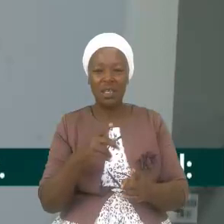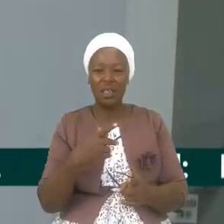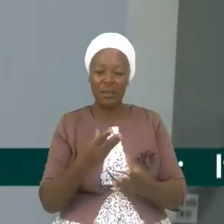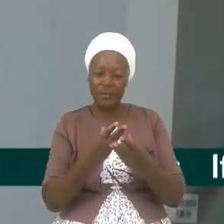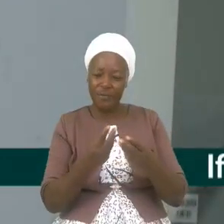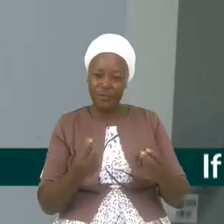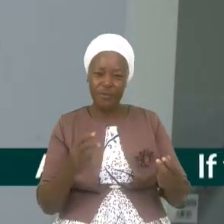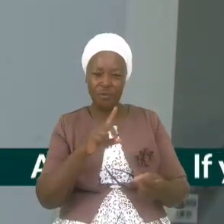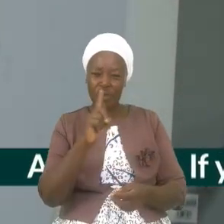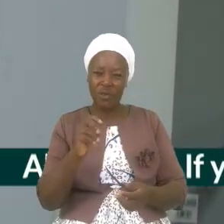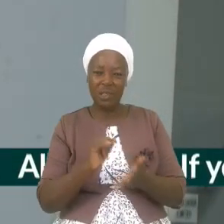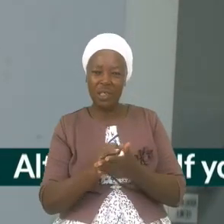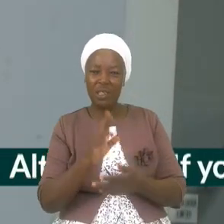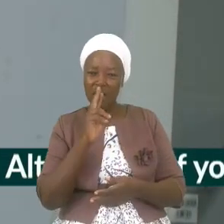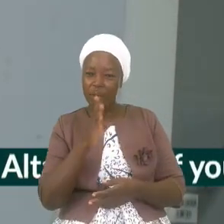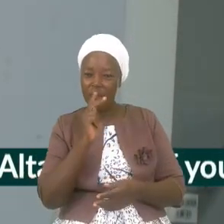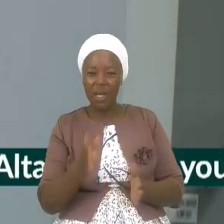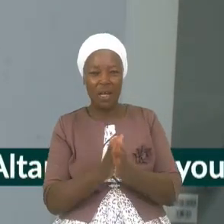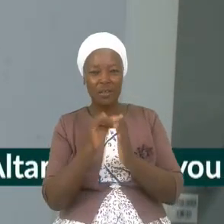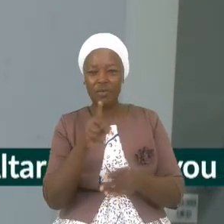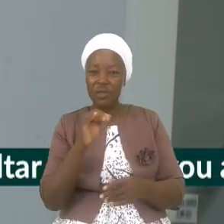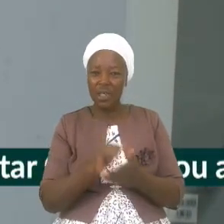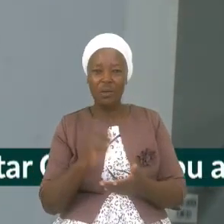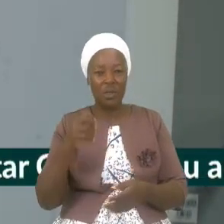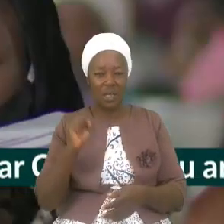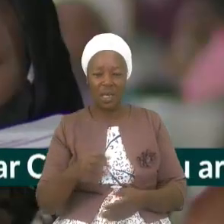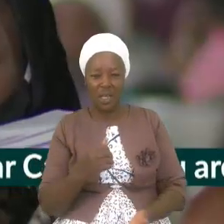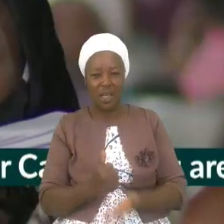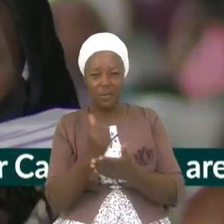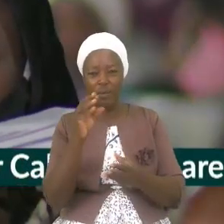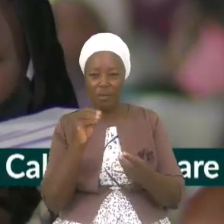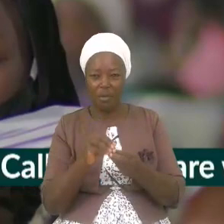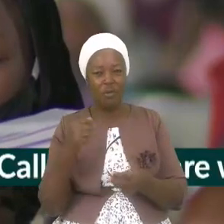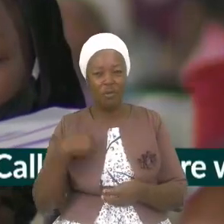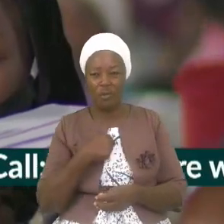We'll be praying for you and we'll be reaching you, encouraging you.